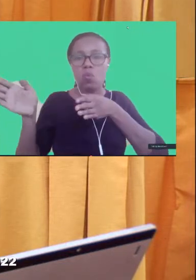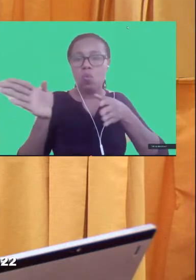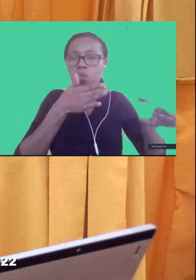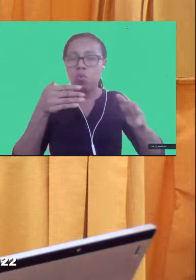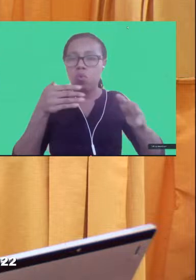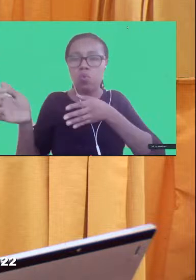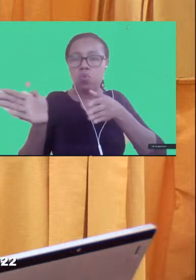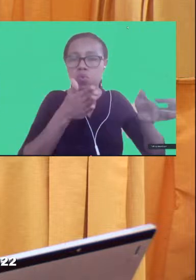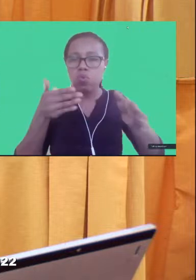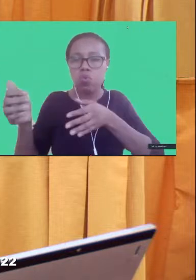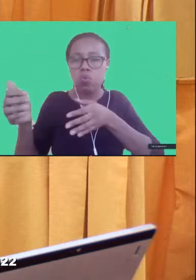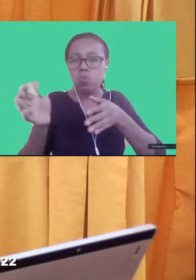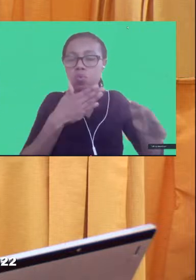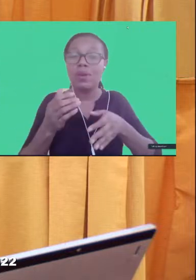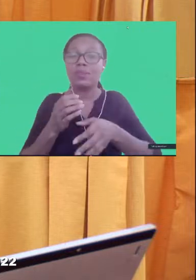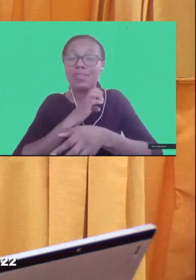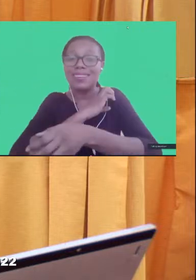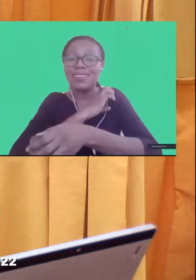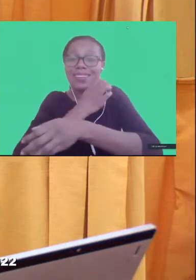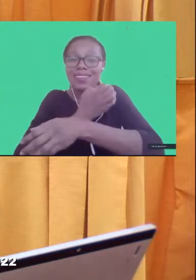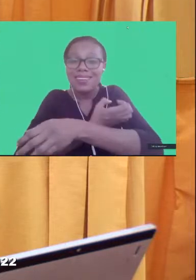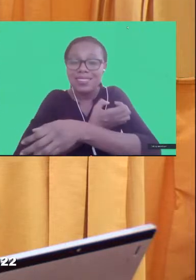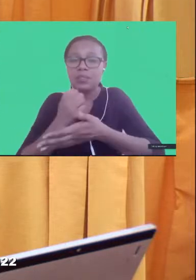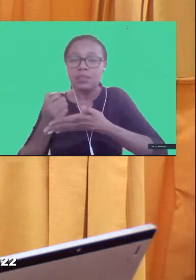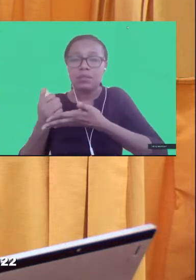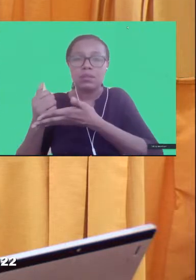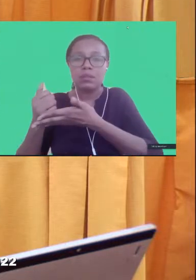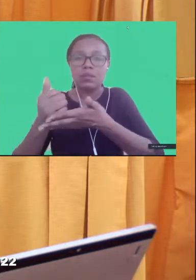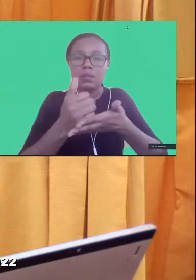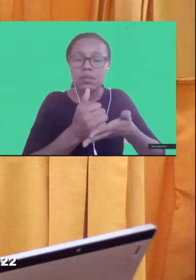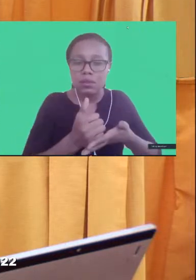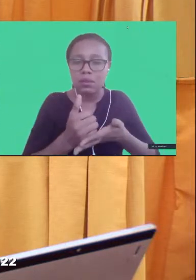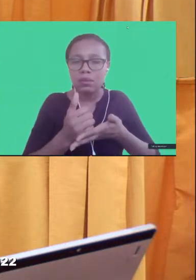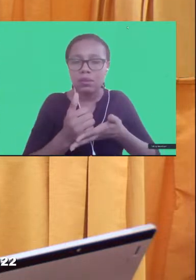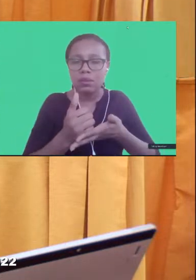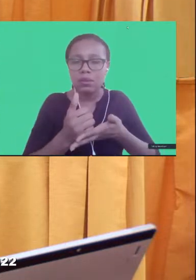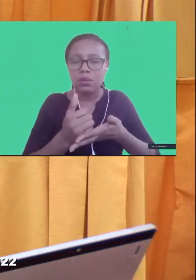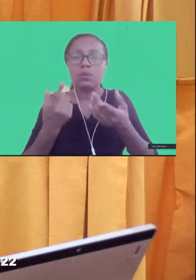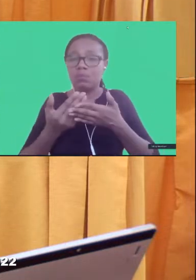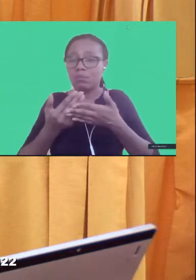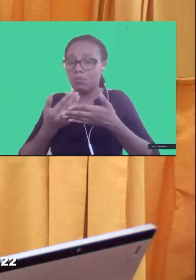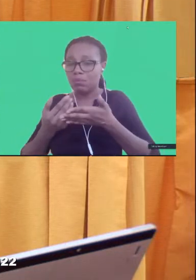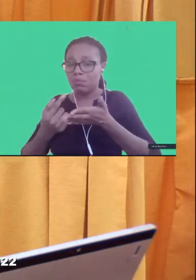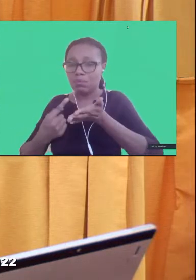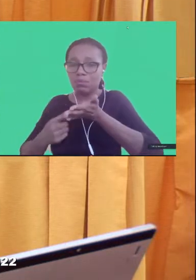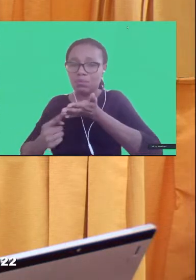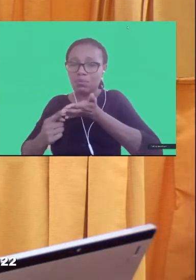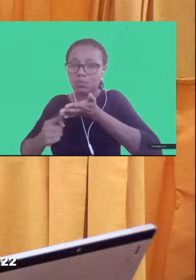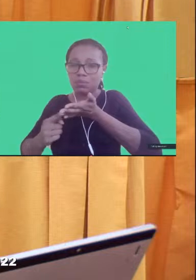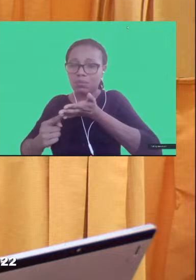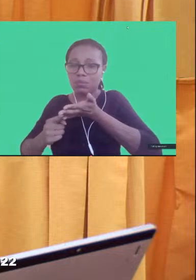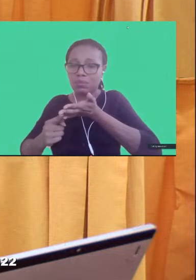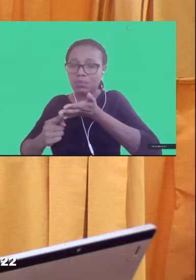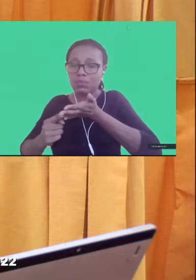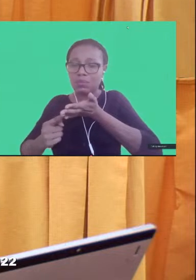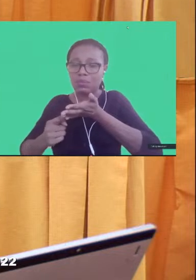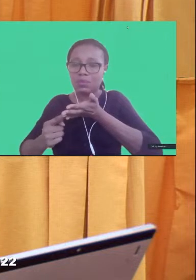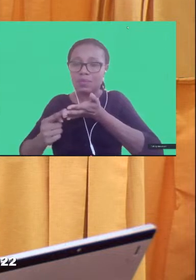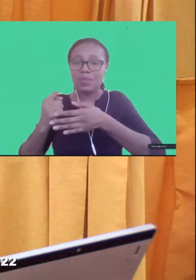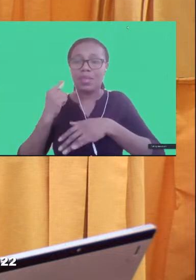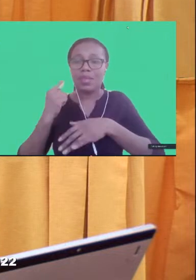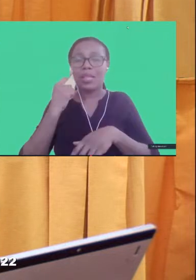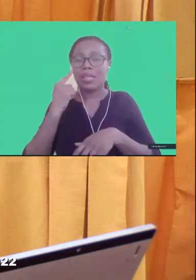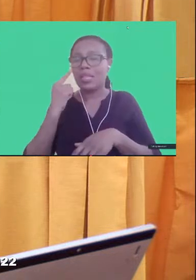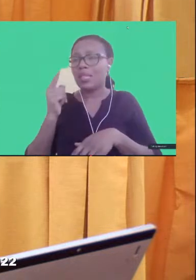we did some research that allow us to establish wind corridors, and in so doing, also work with